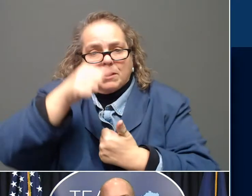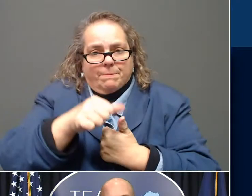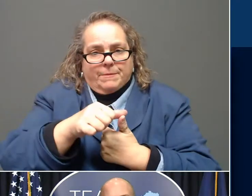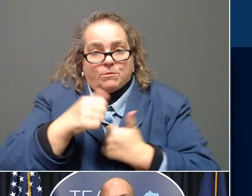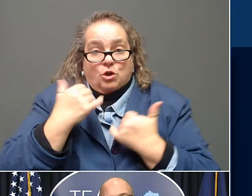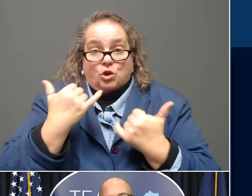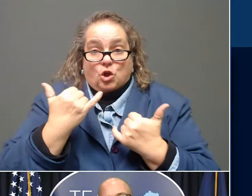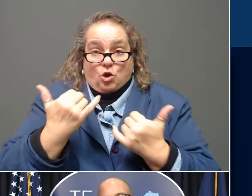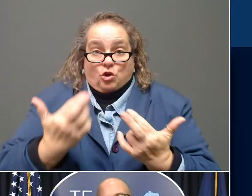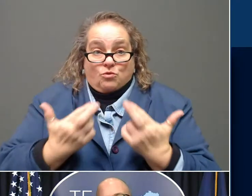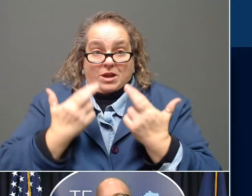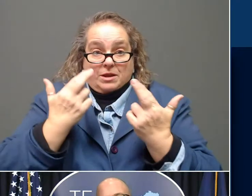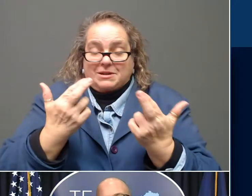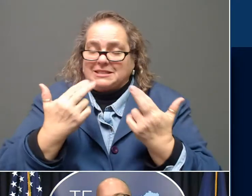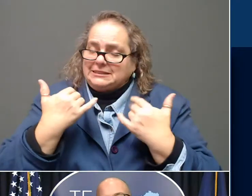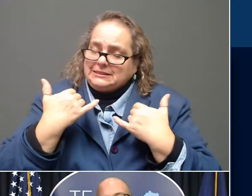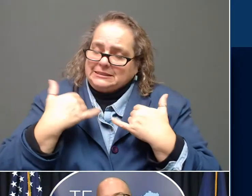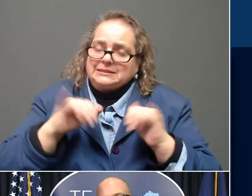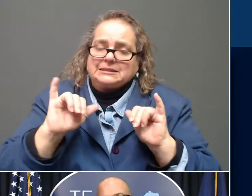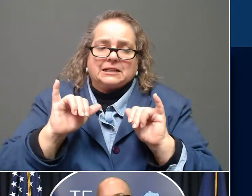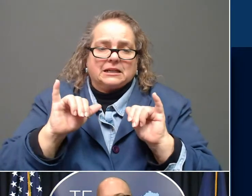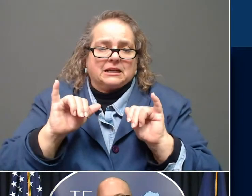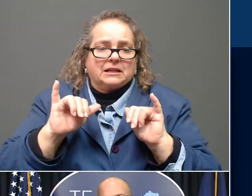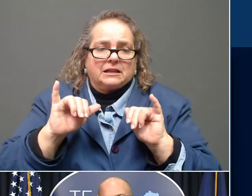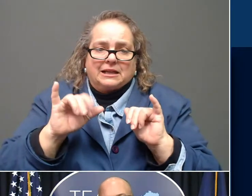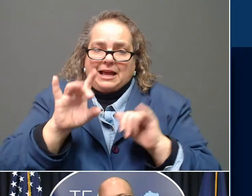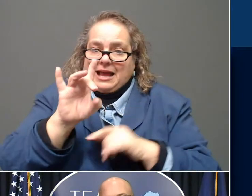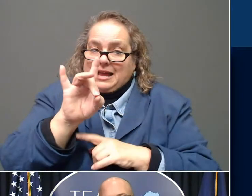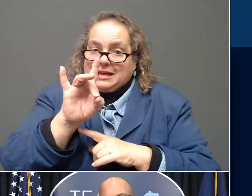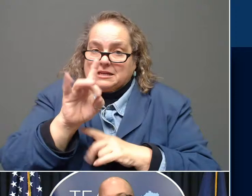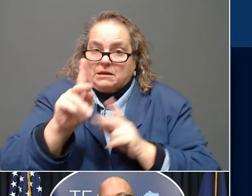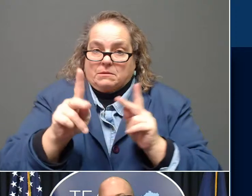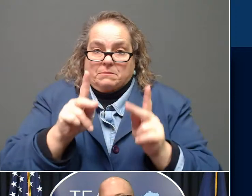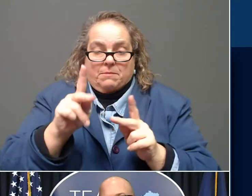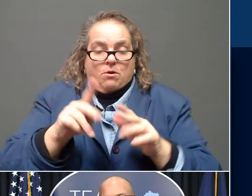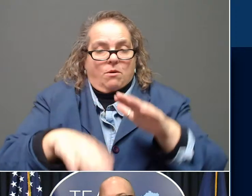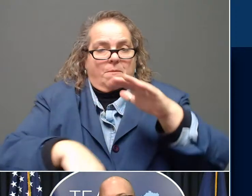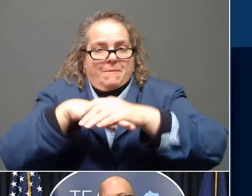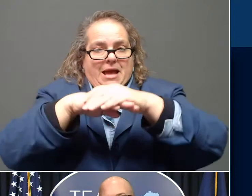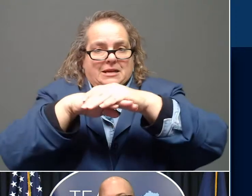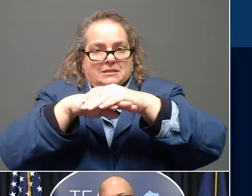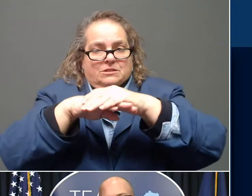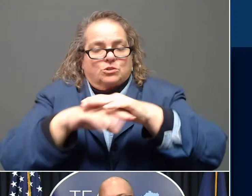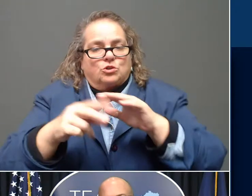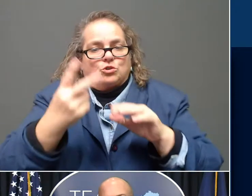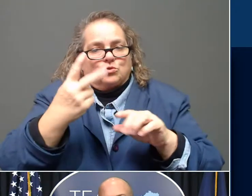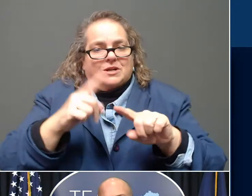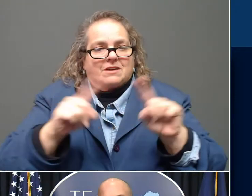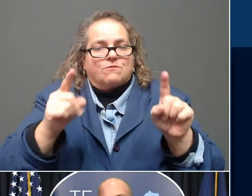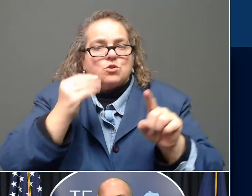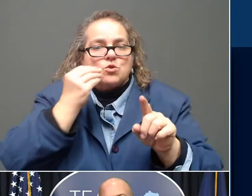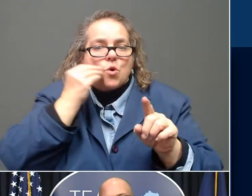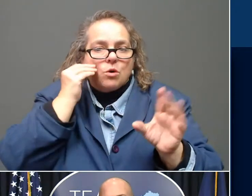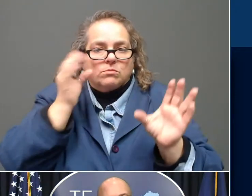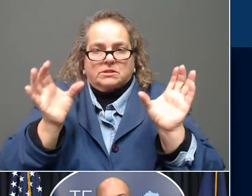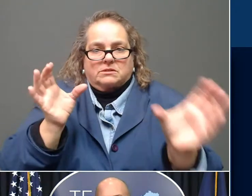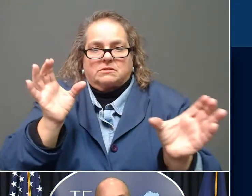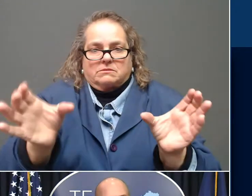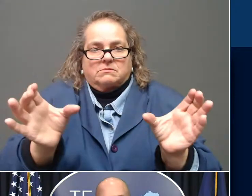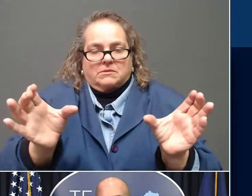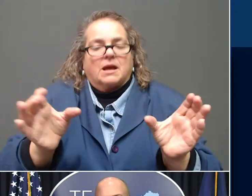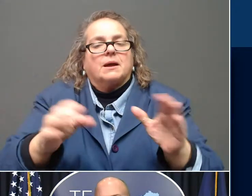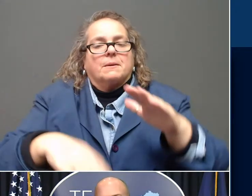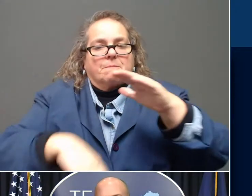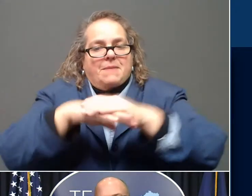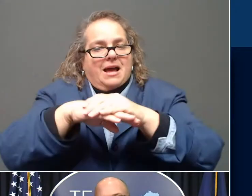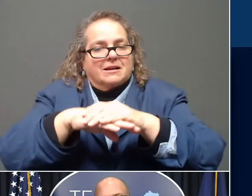I think in my 20 years of emergency medicine, I probably worked at least 17 or 18 of those years on Super Bowl Sunday. So this is a different year